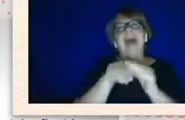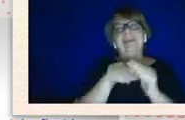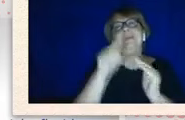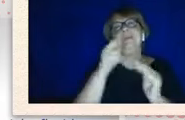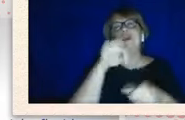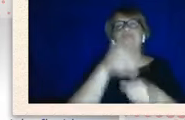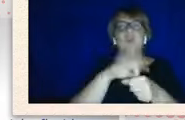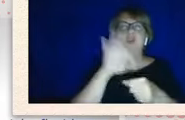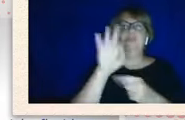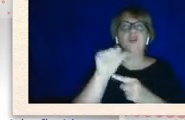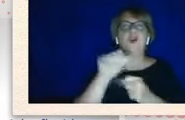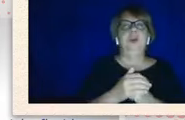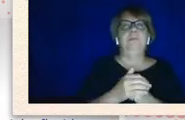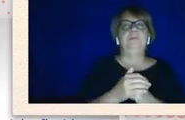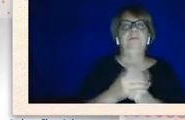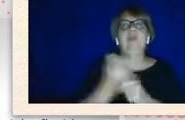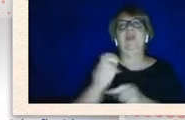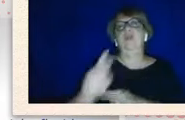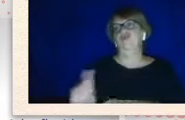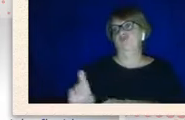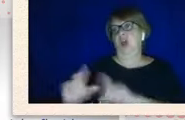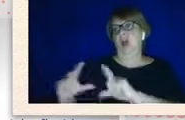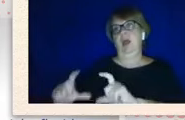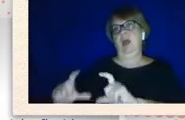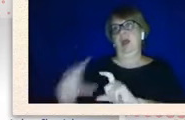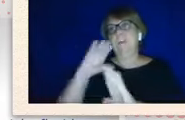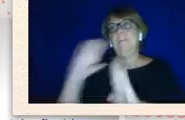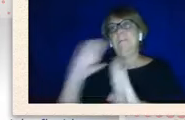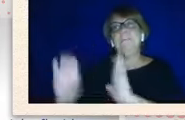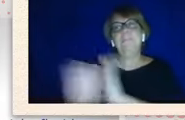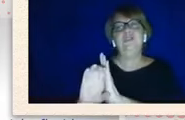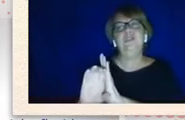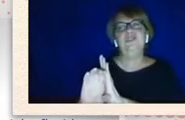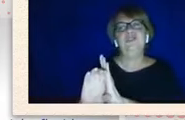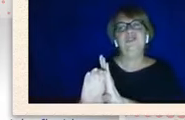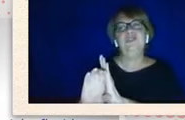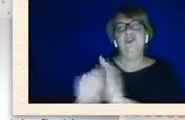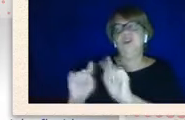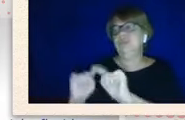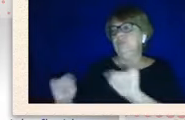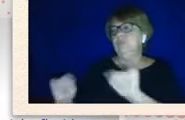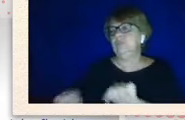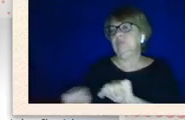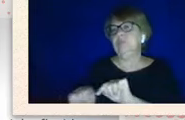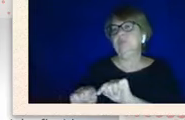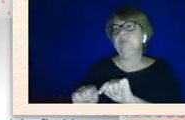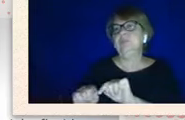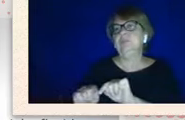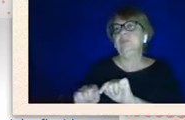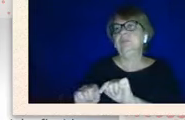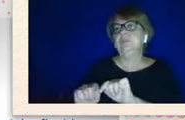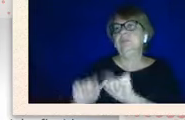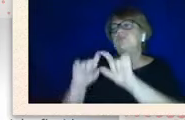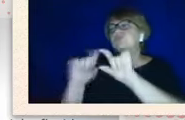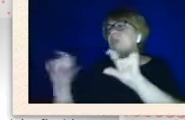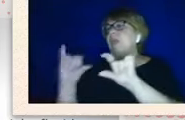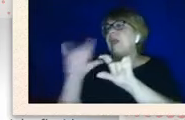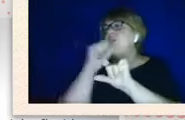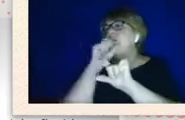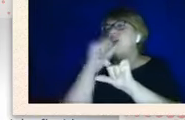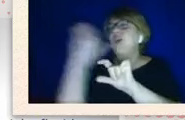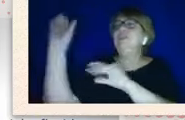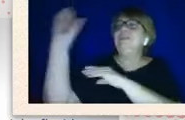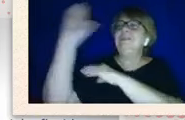in the bottom right, you're going to see a picture. It's a rectangle. The top of the rectangle is like an orange sunset. The bottom